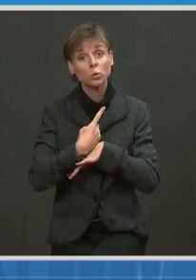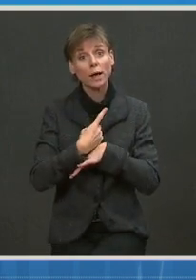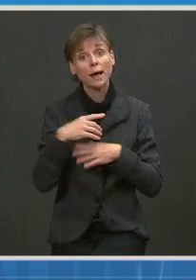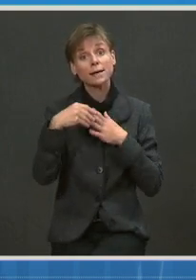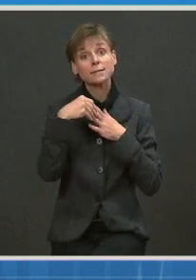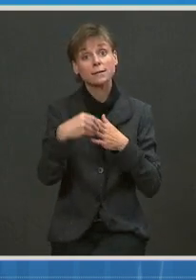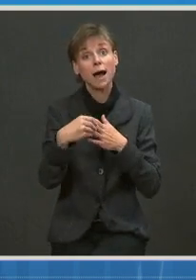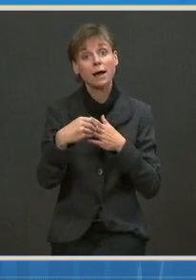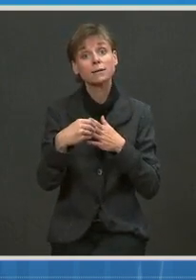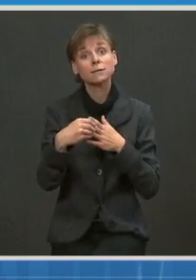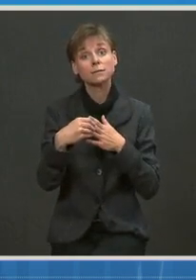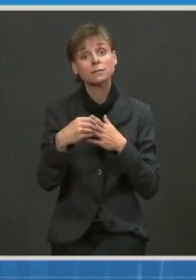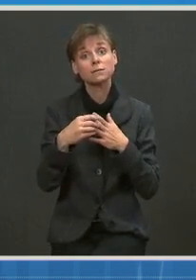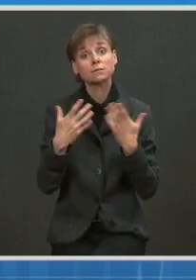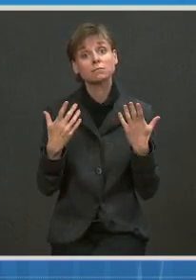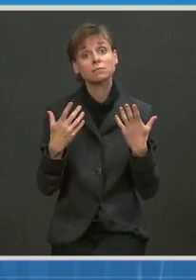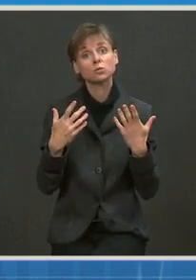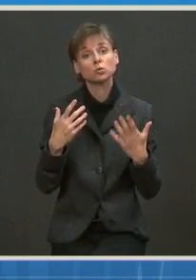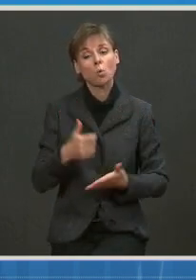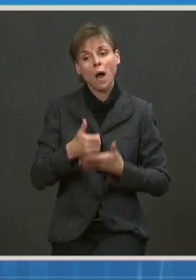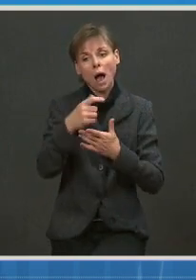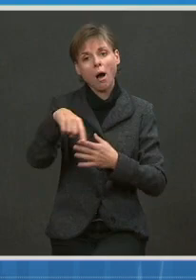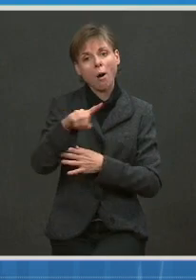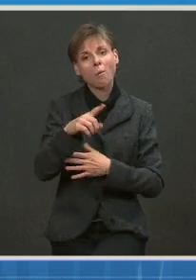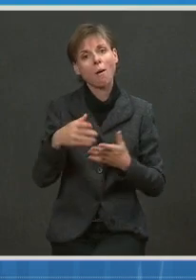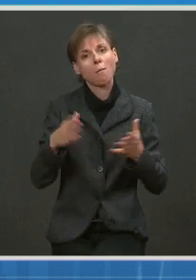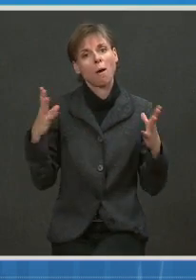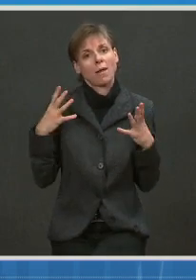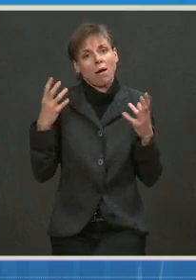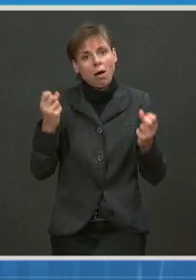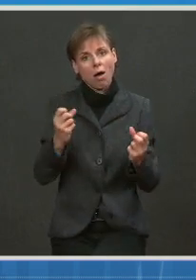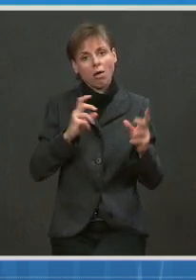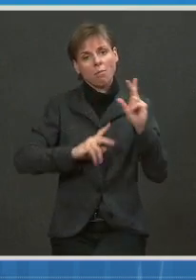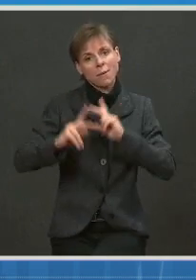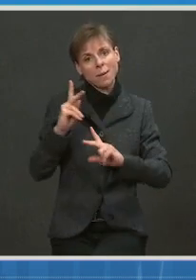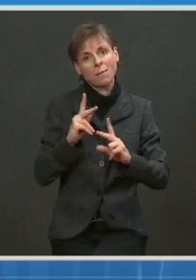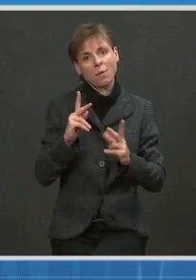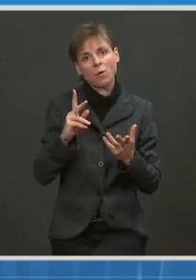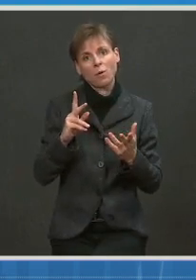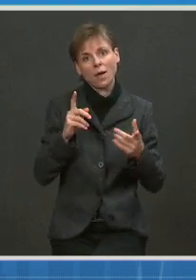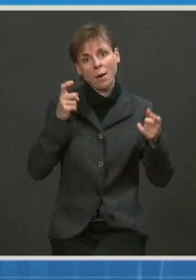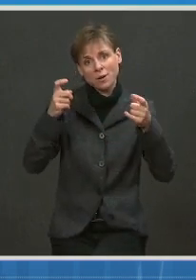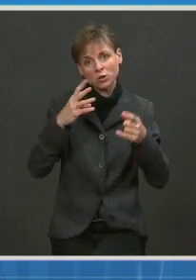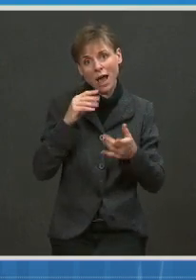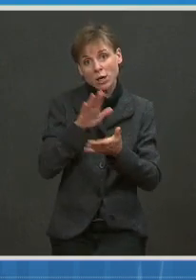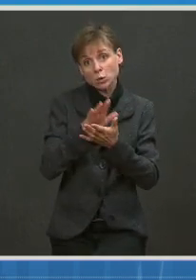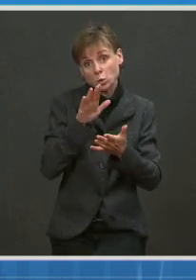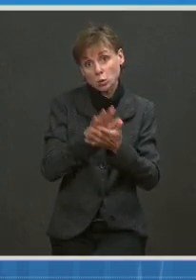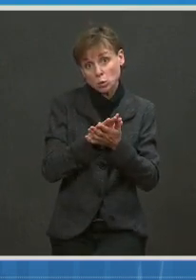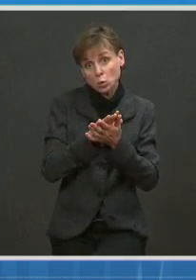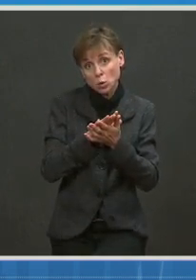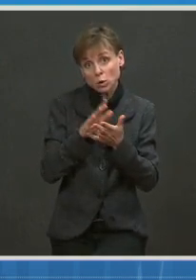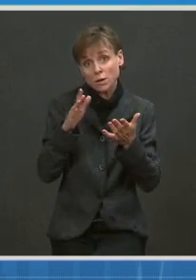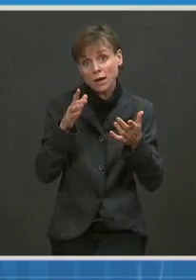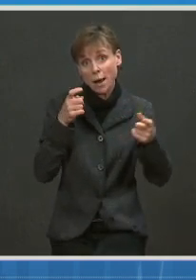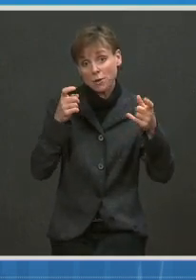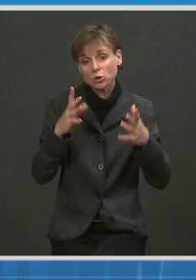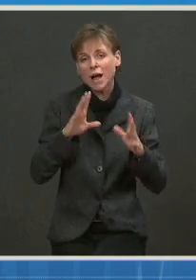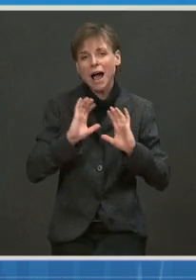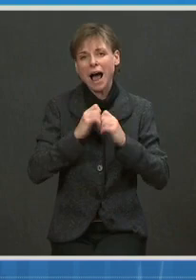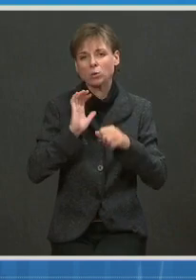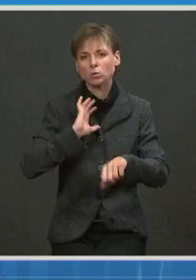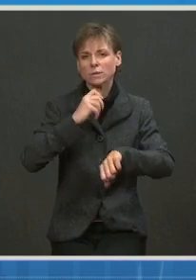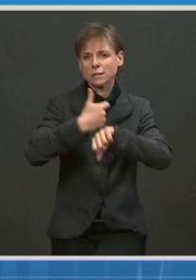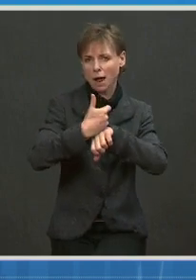health officials, medical providers, school and justice system administrators, and others make decisions about setting up testing programs in